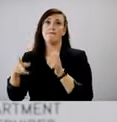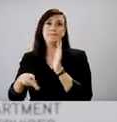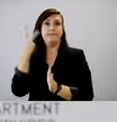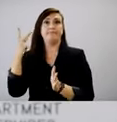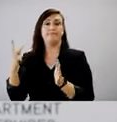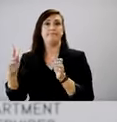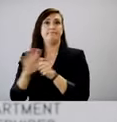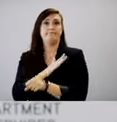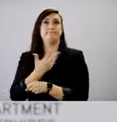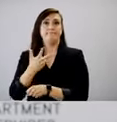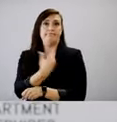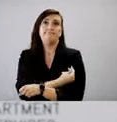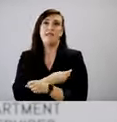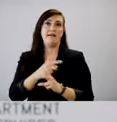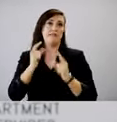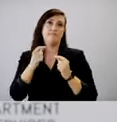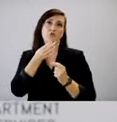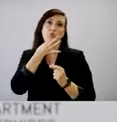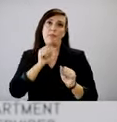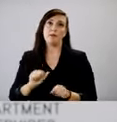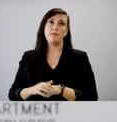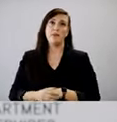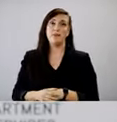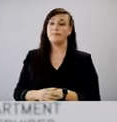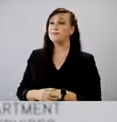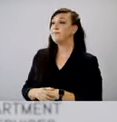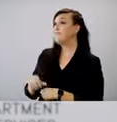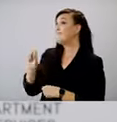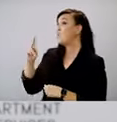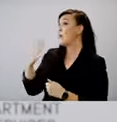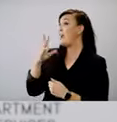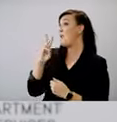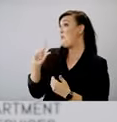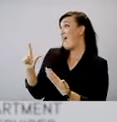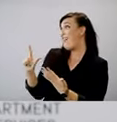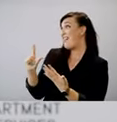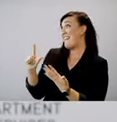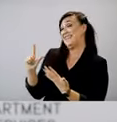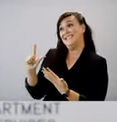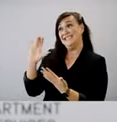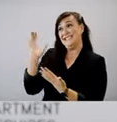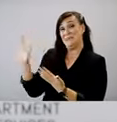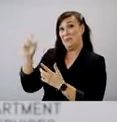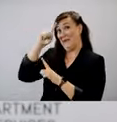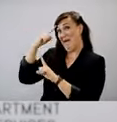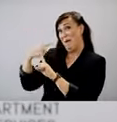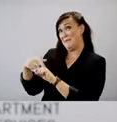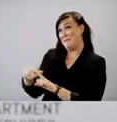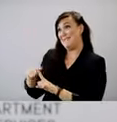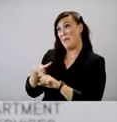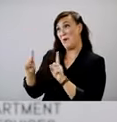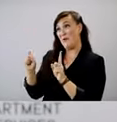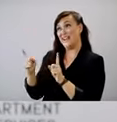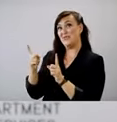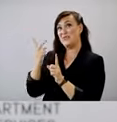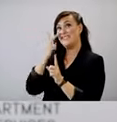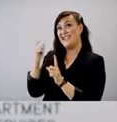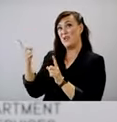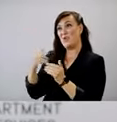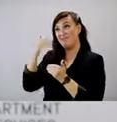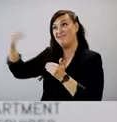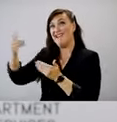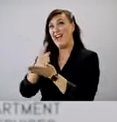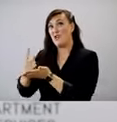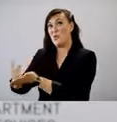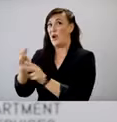possible. Okay, well, I appreciate your optimism there, but we're gonna have to talk every week or two and see where